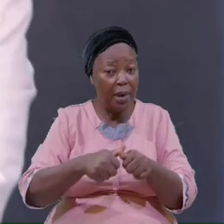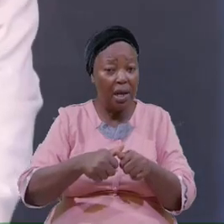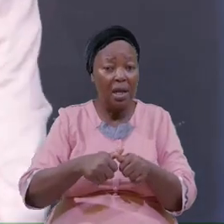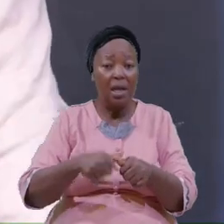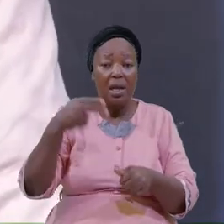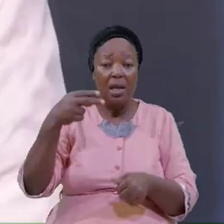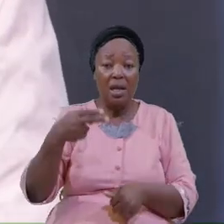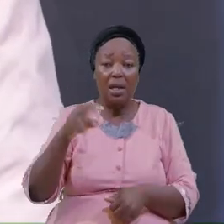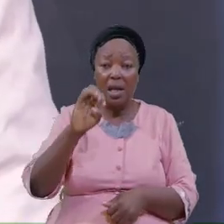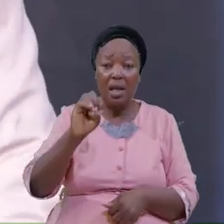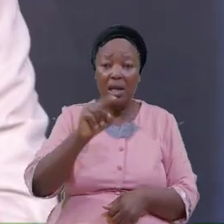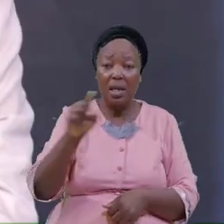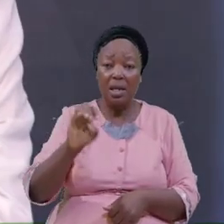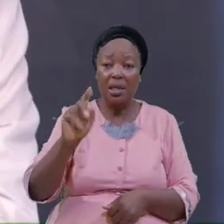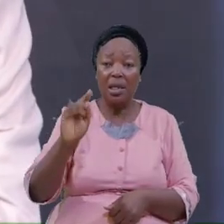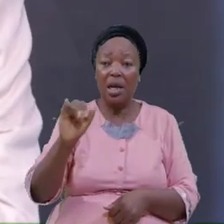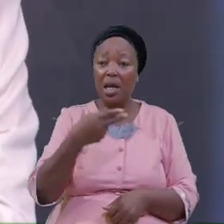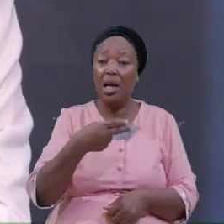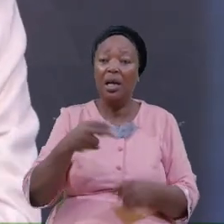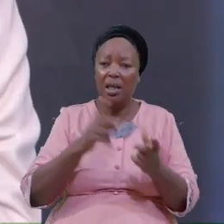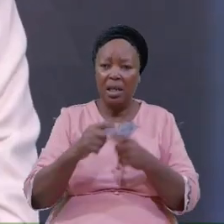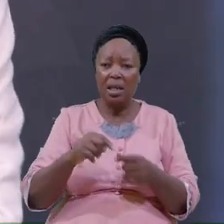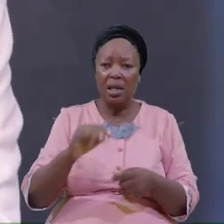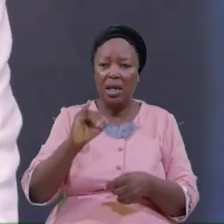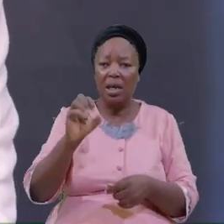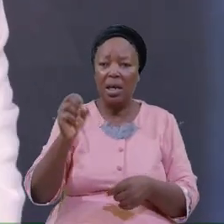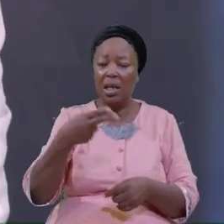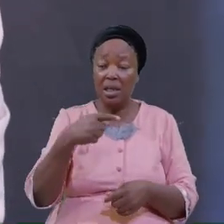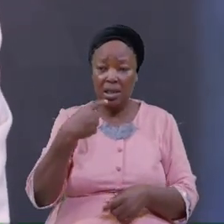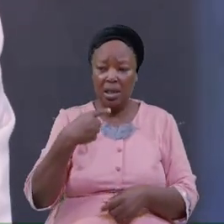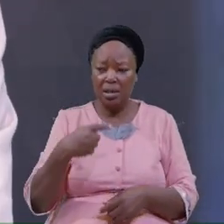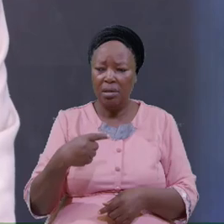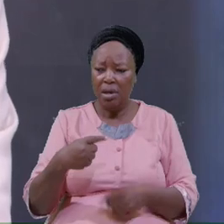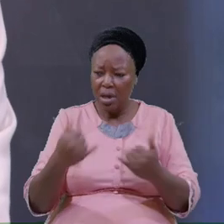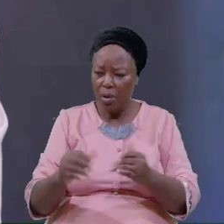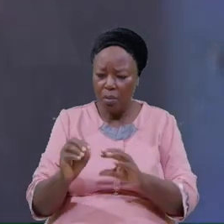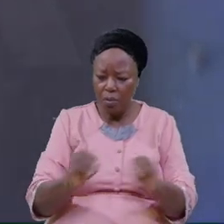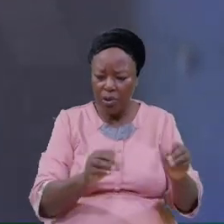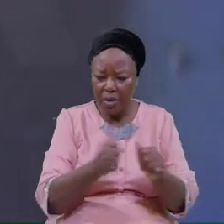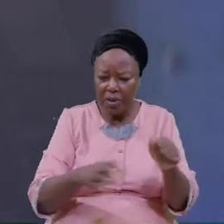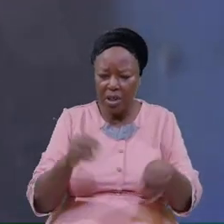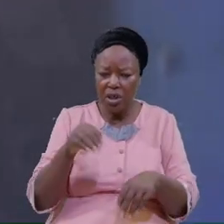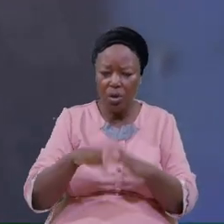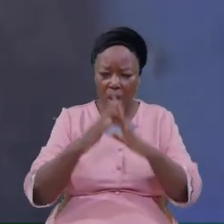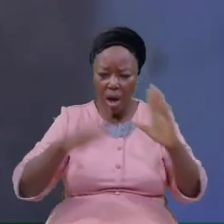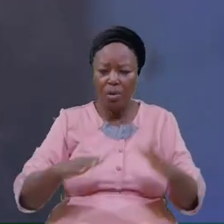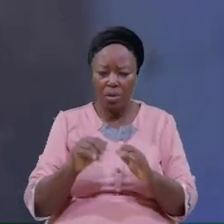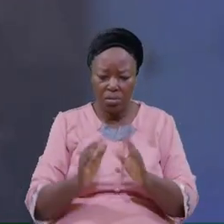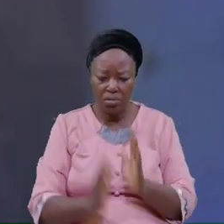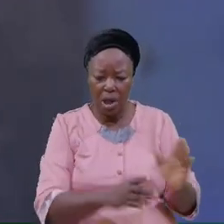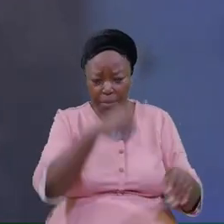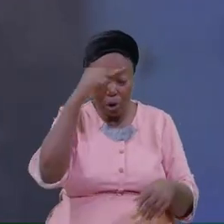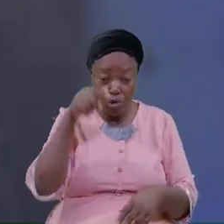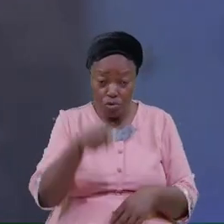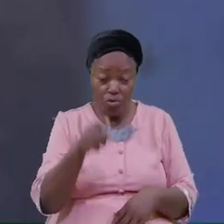Ezekiel. Isaiah said, order your house, put everything or everything in order because you will die. Isaiah dit, donne